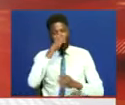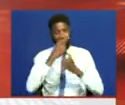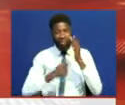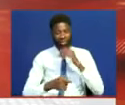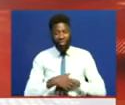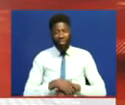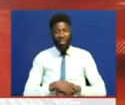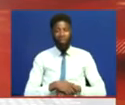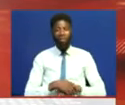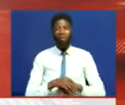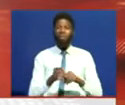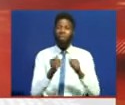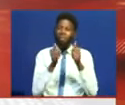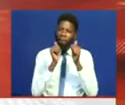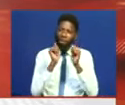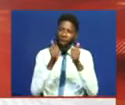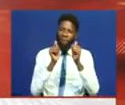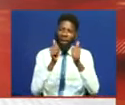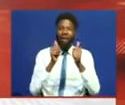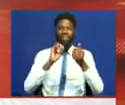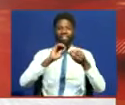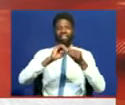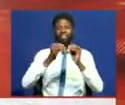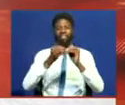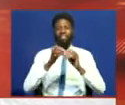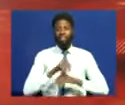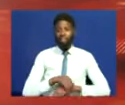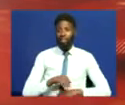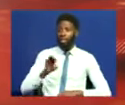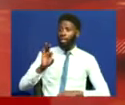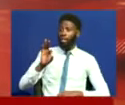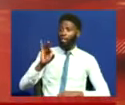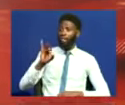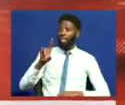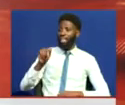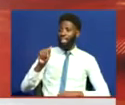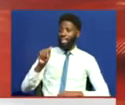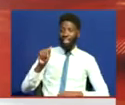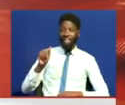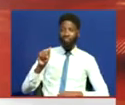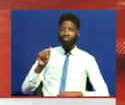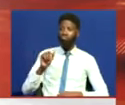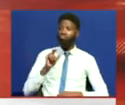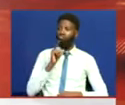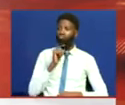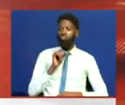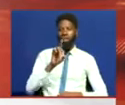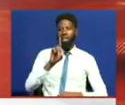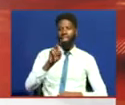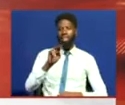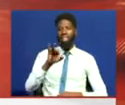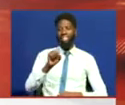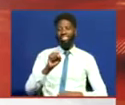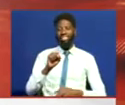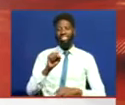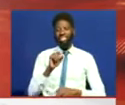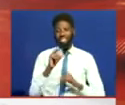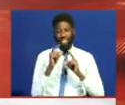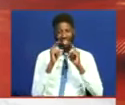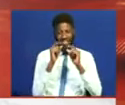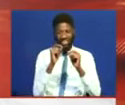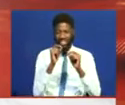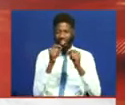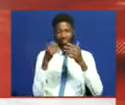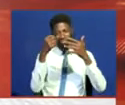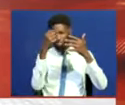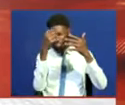saying still there is a lot not done. So we need to get out. The researchers